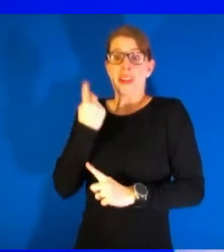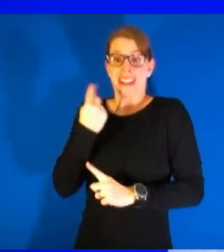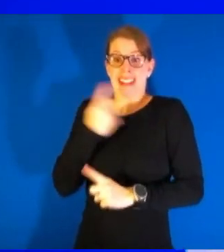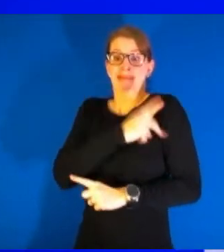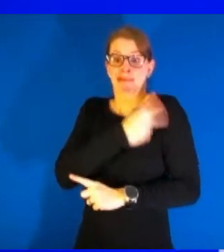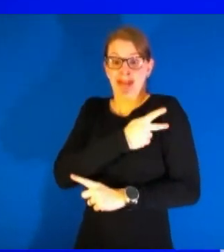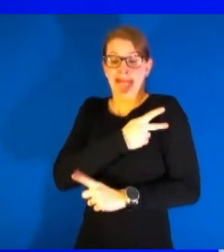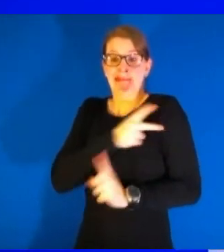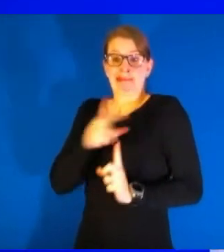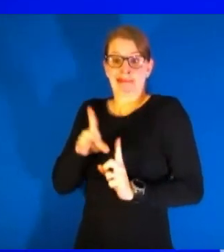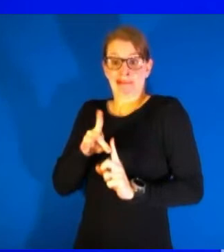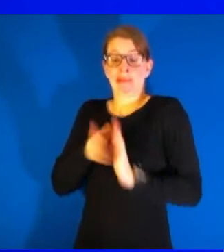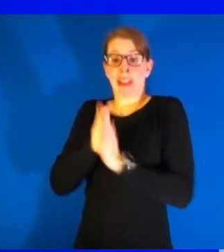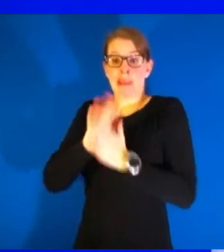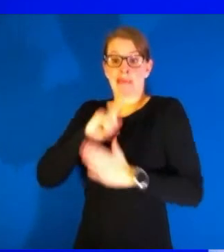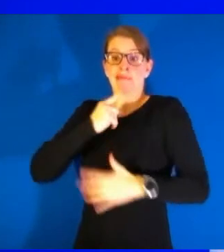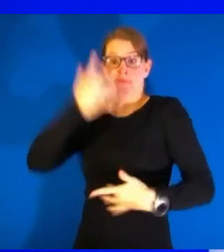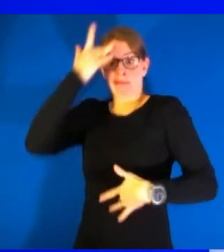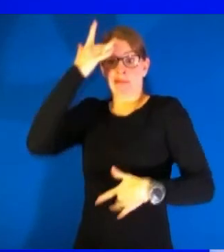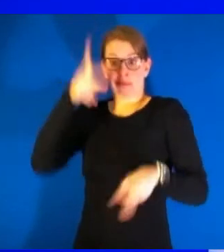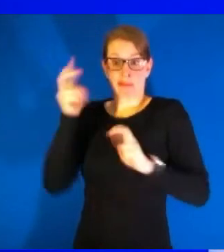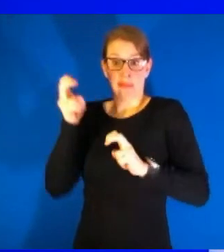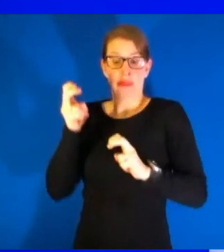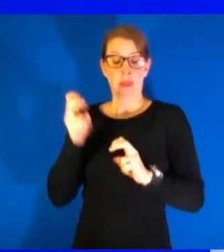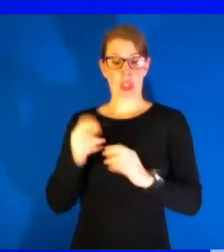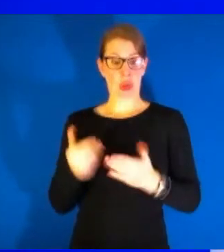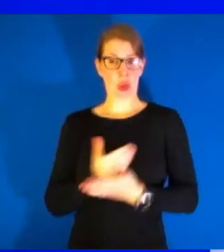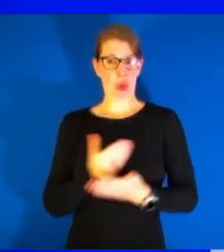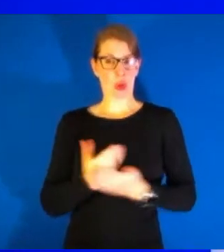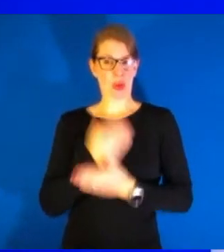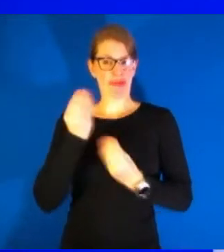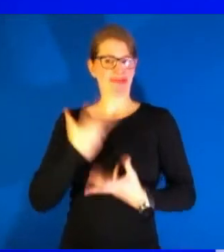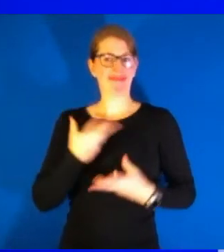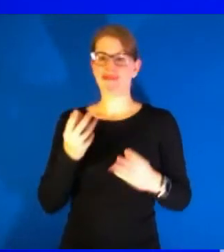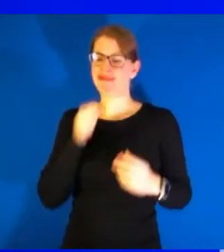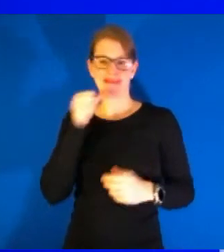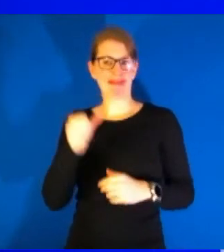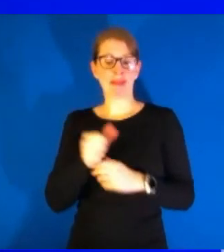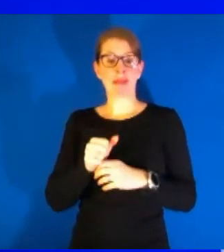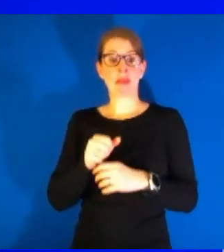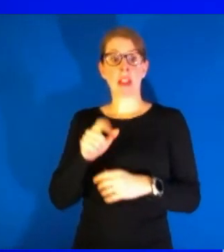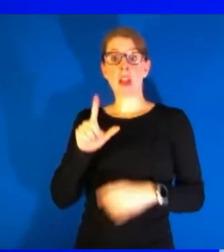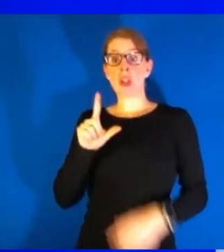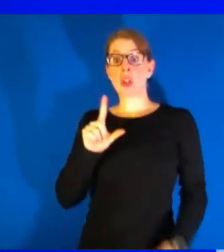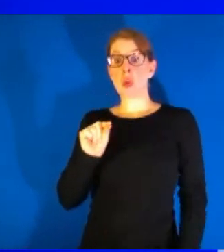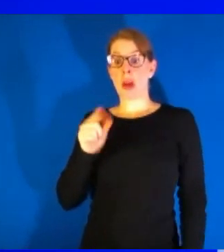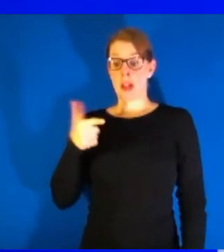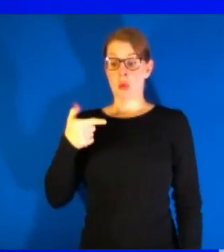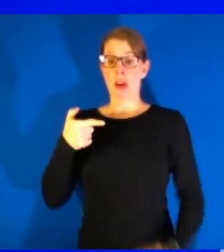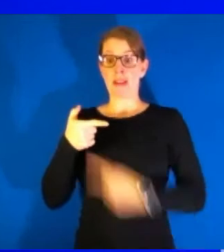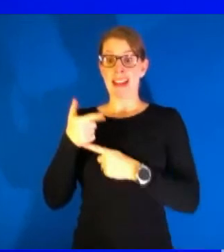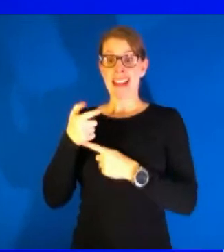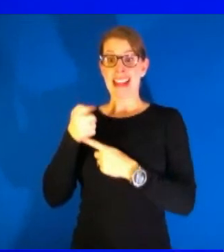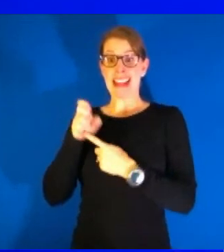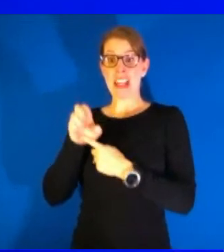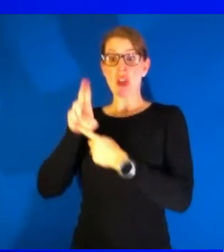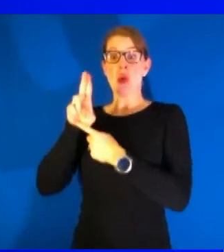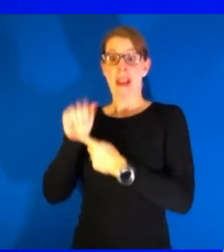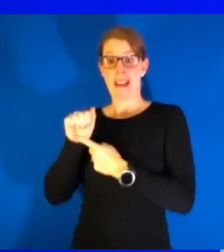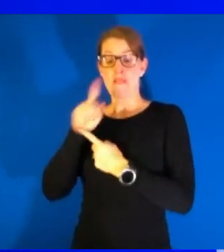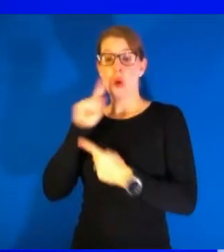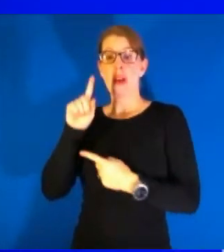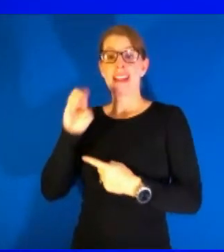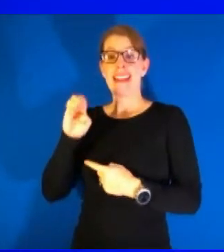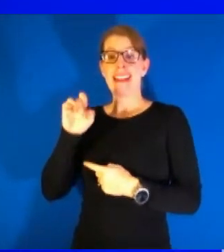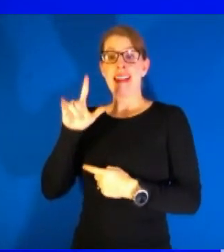really the supply. But again, this is nothing new. Earlier in 2021, we had an EUA for the Eli Lilly product, I